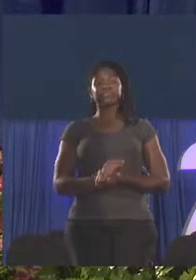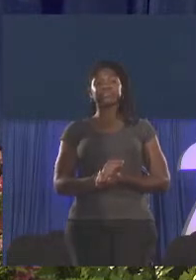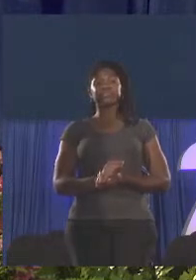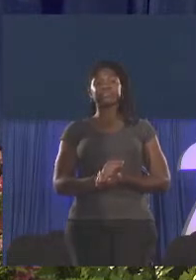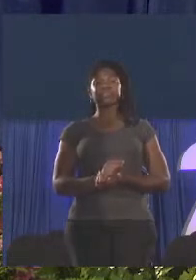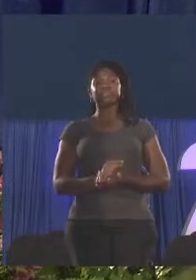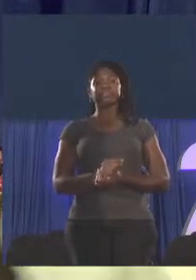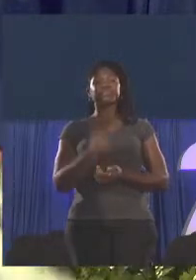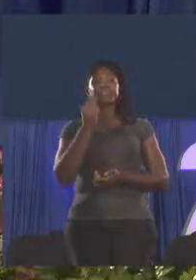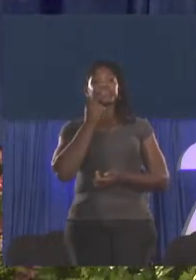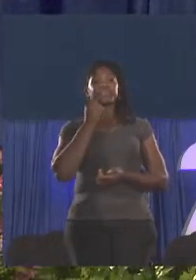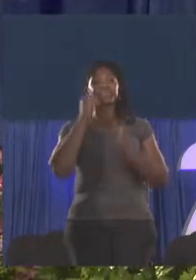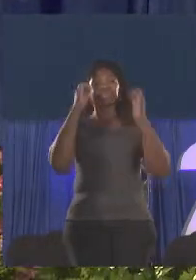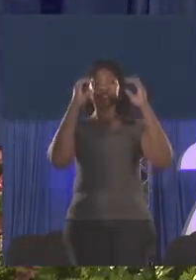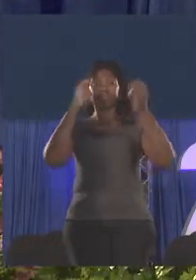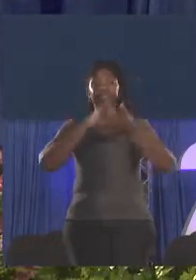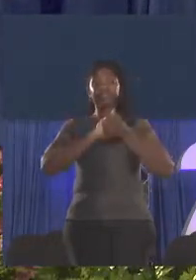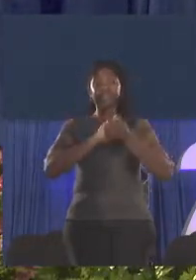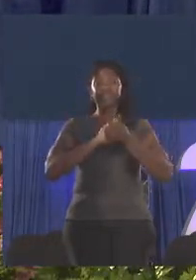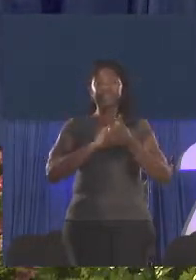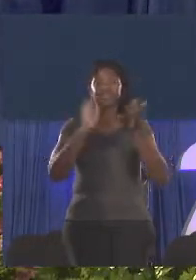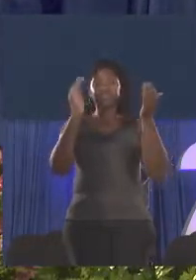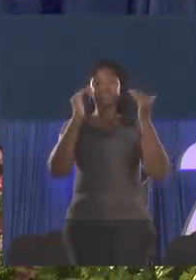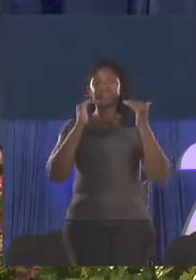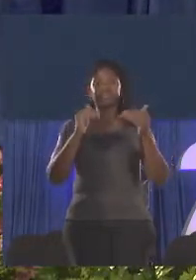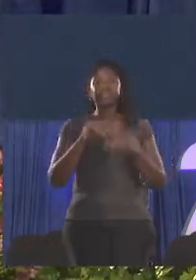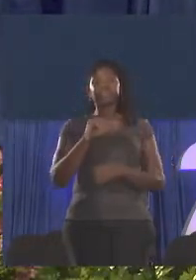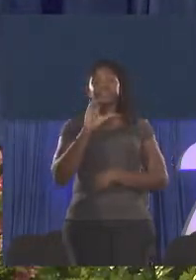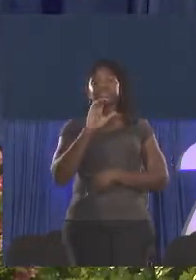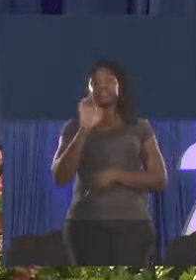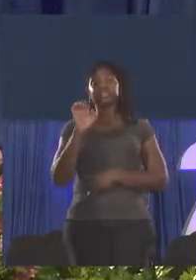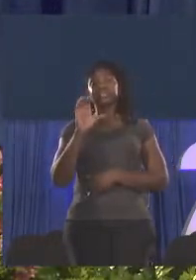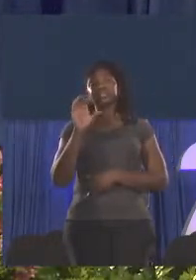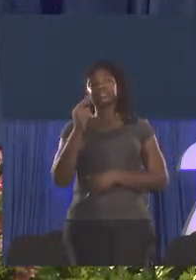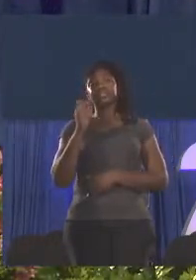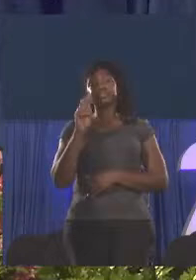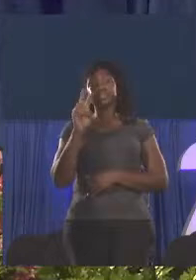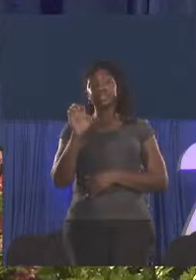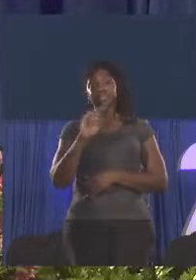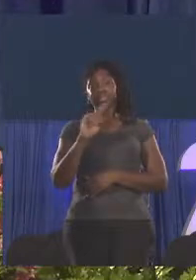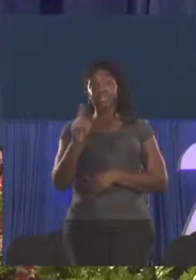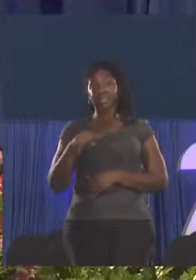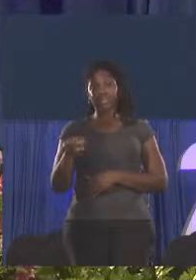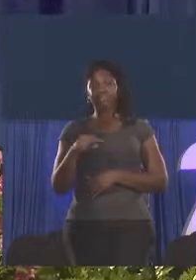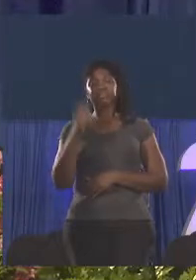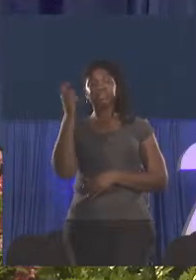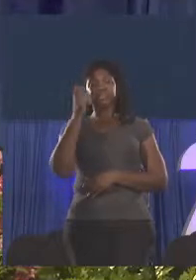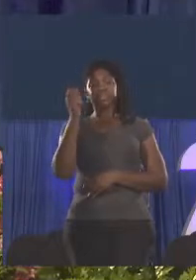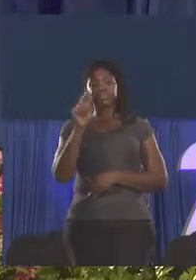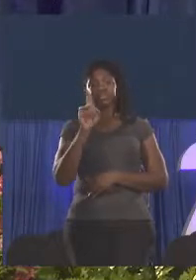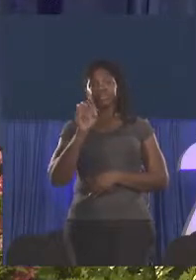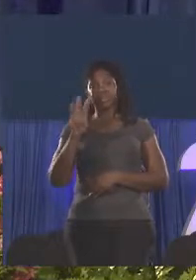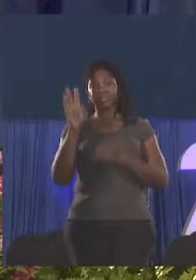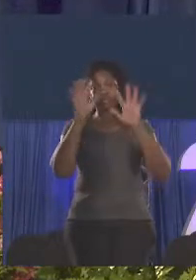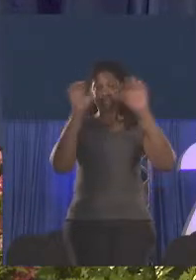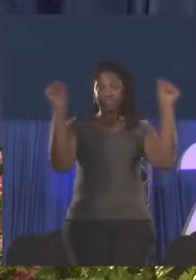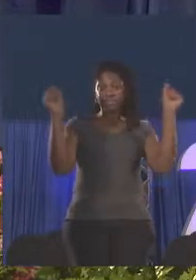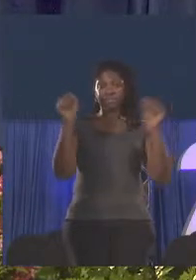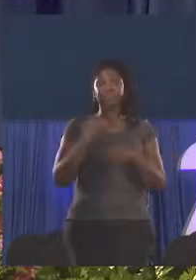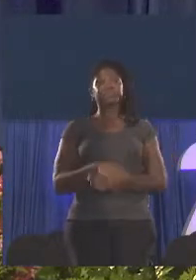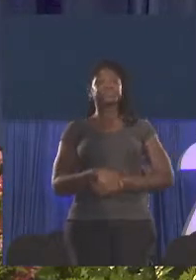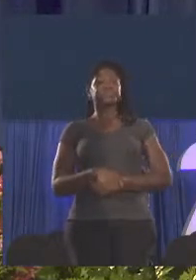Education Partnership Scholarship, Cesar E. Chavez Scholarship, University of the Incarnate Word Presidential